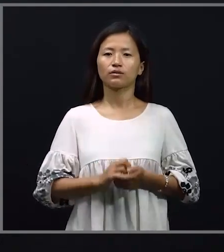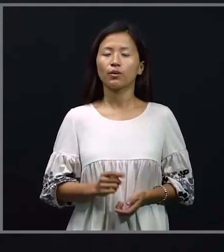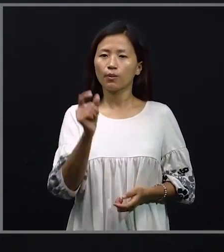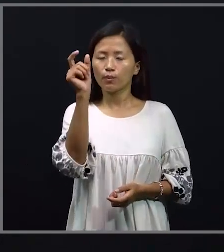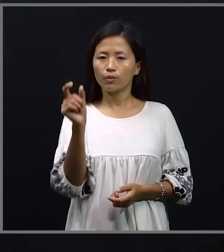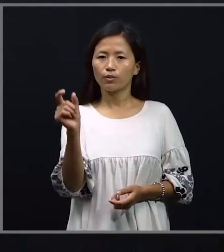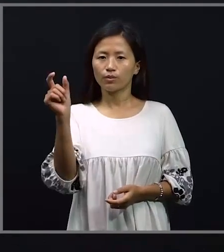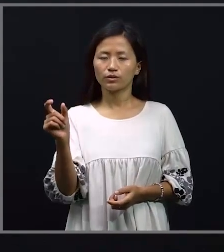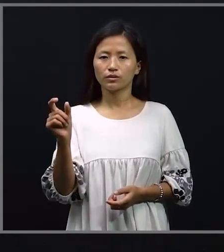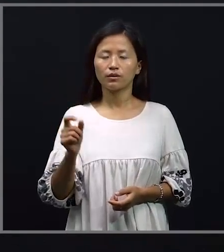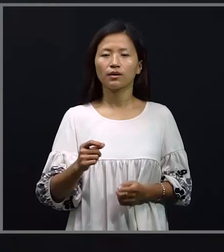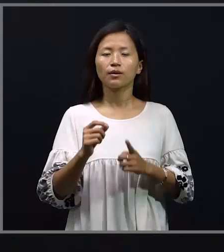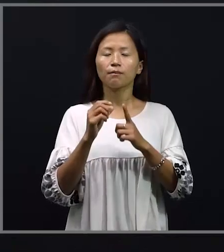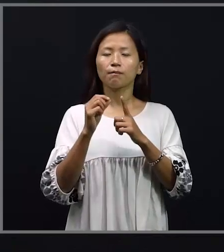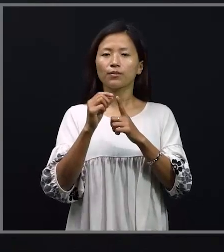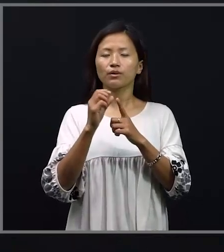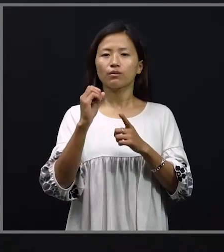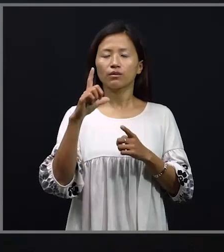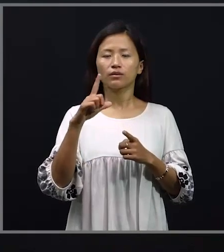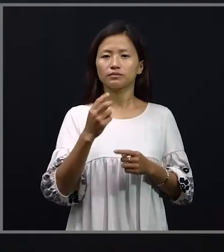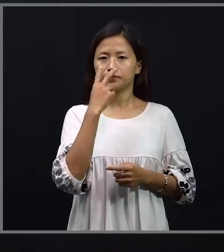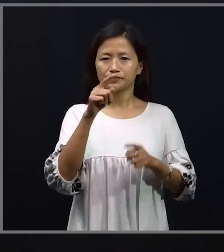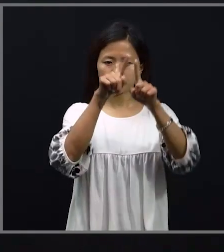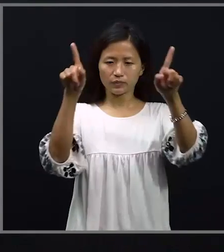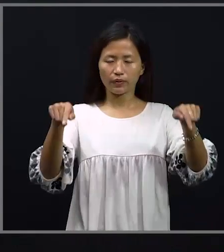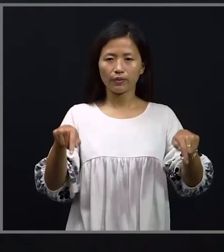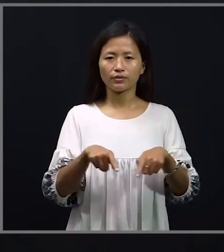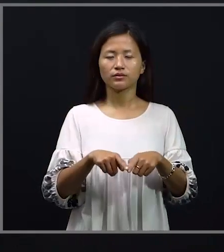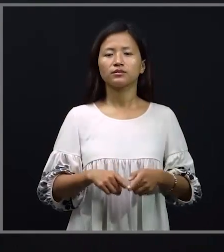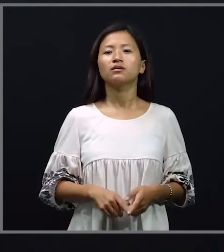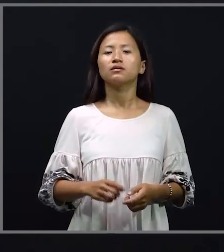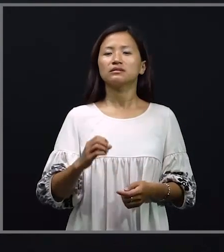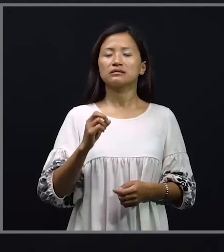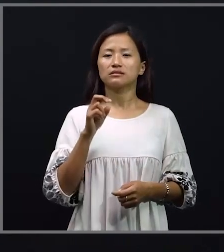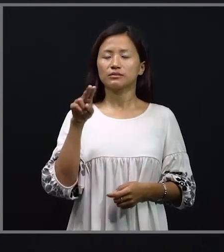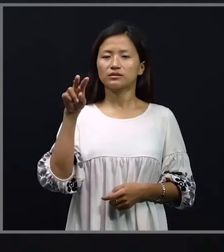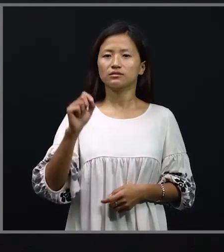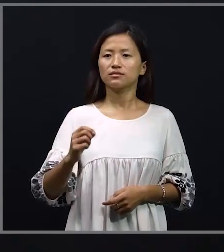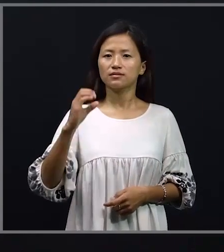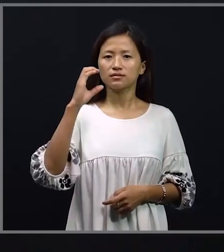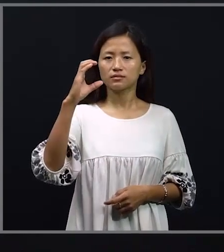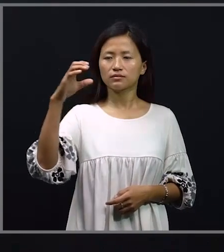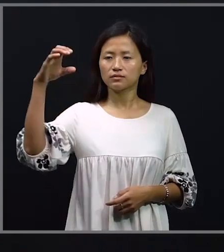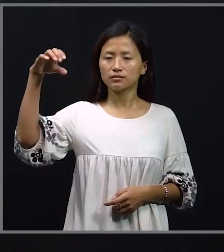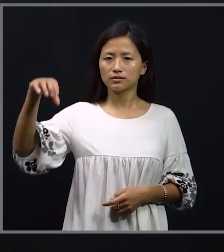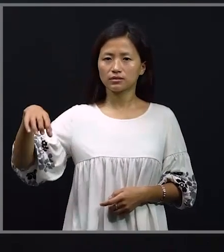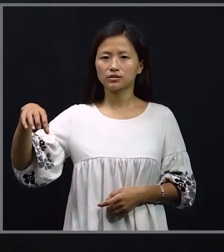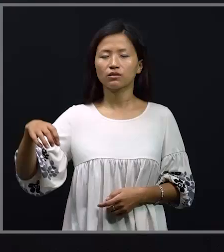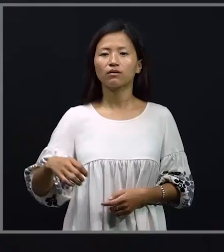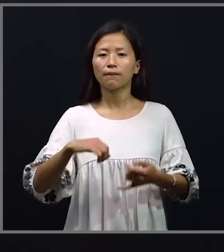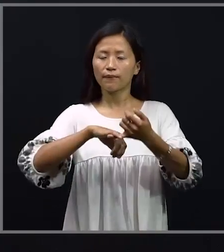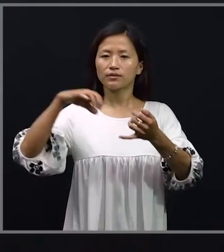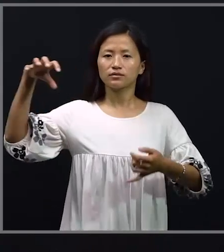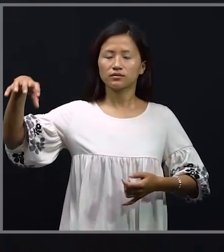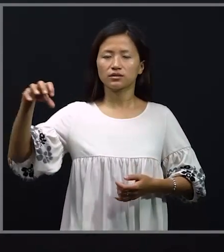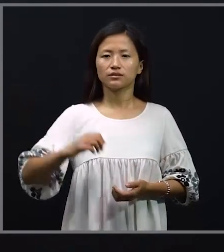word polis, which means city state. Okay, the word political